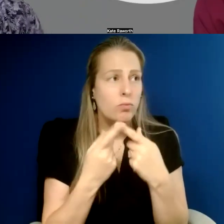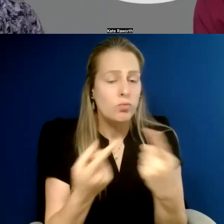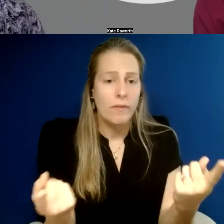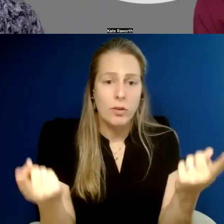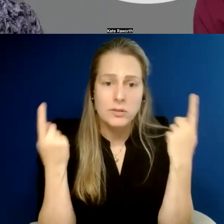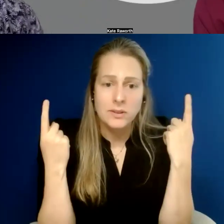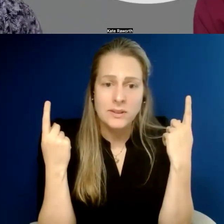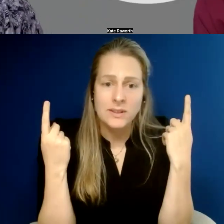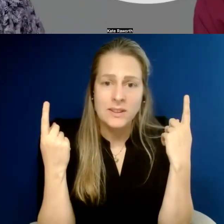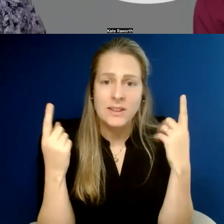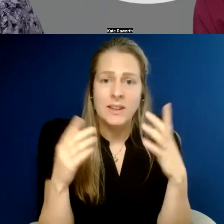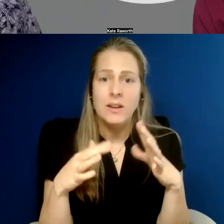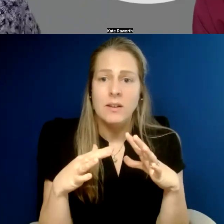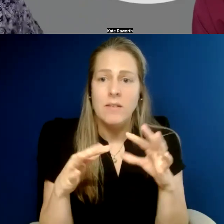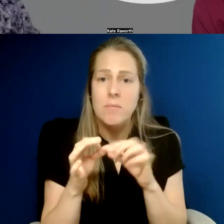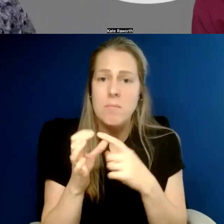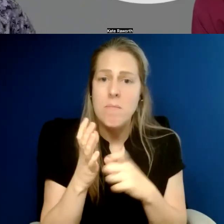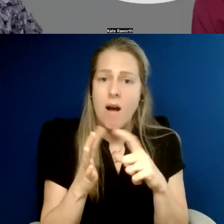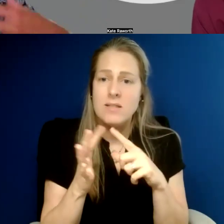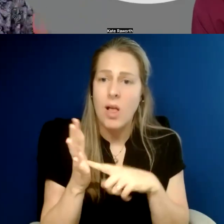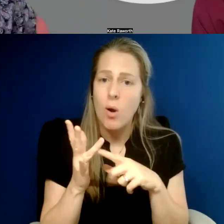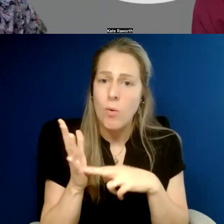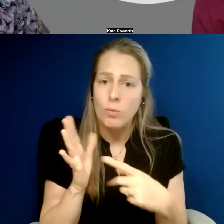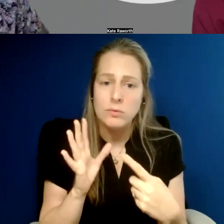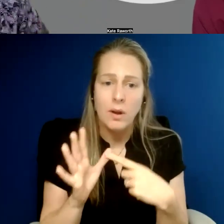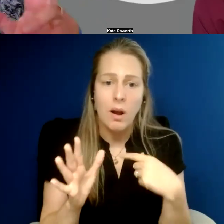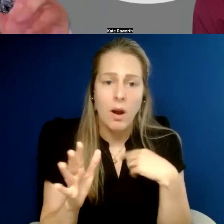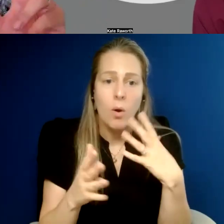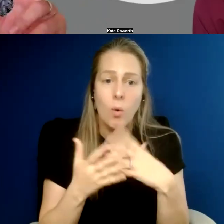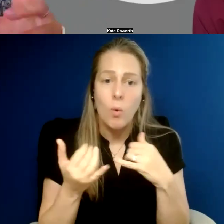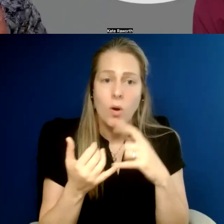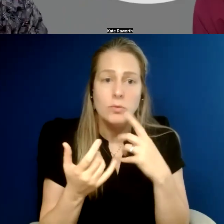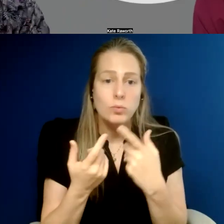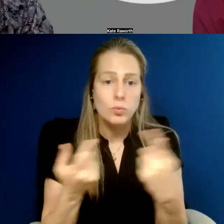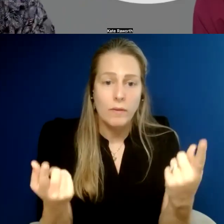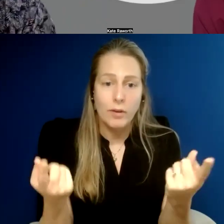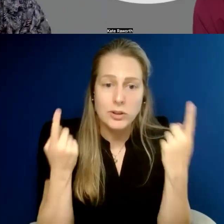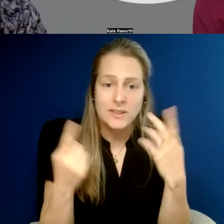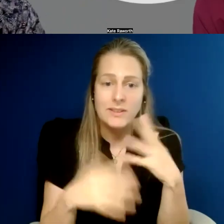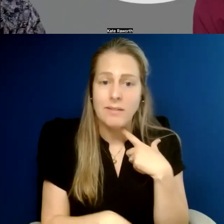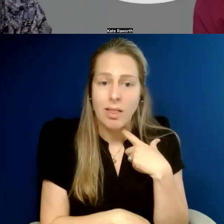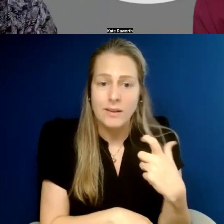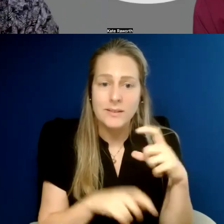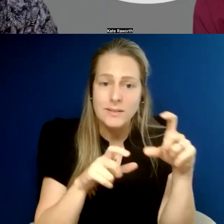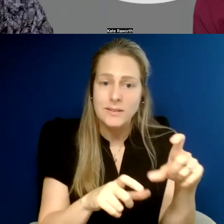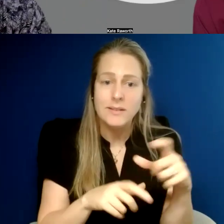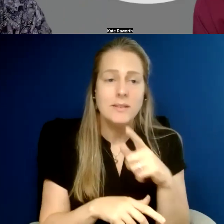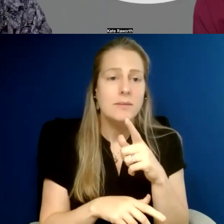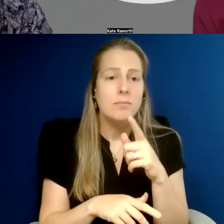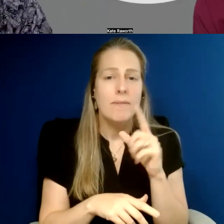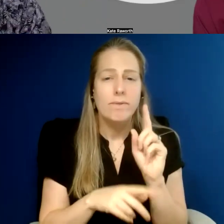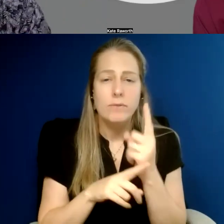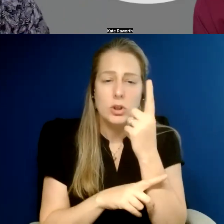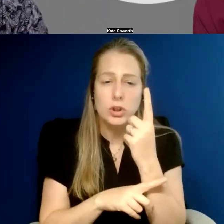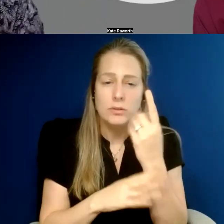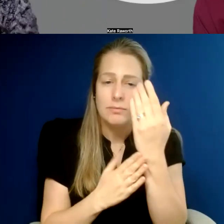University of Leeds, where we started work on the first National Donuts study, which was published in 2018. And